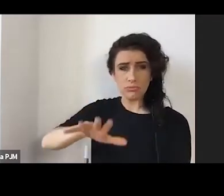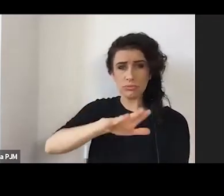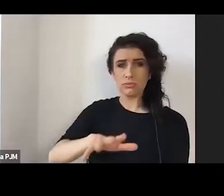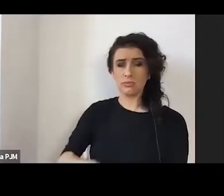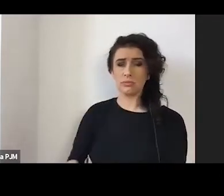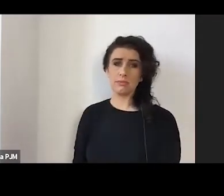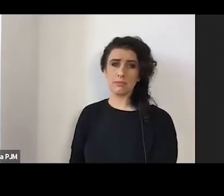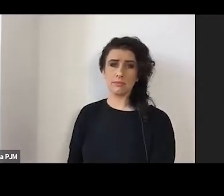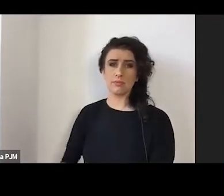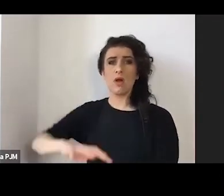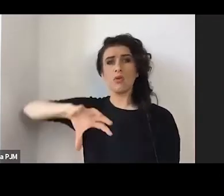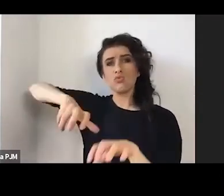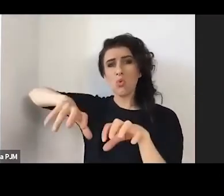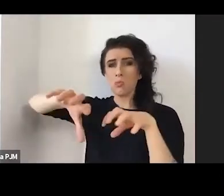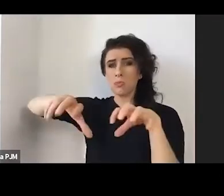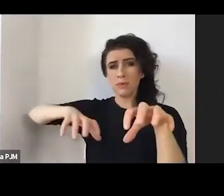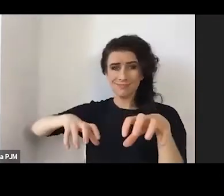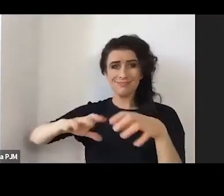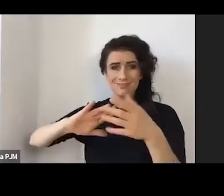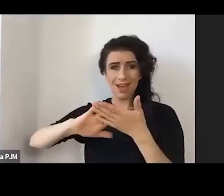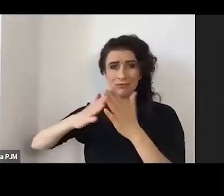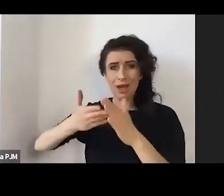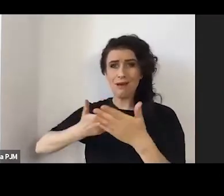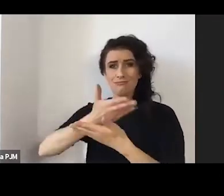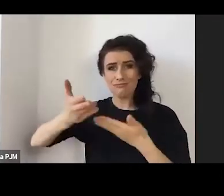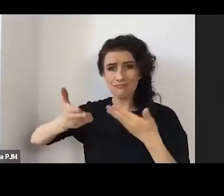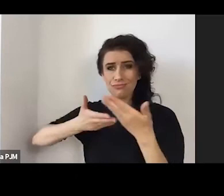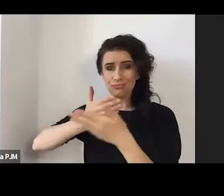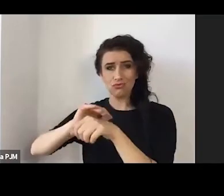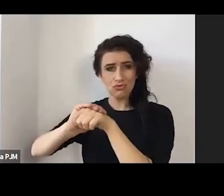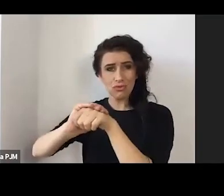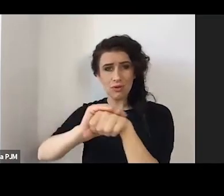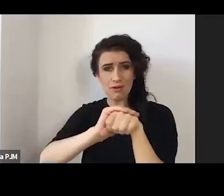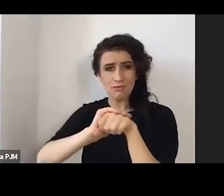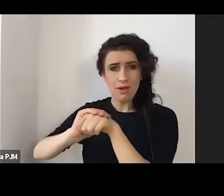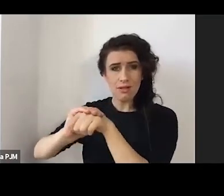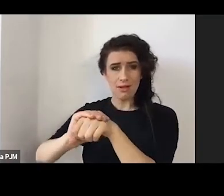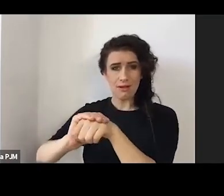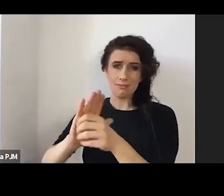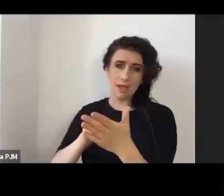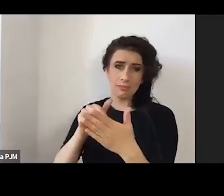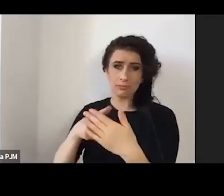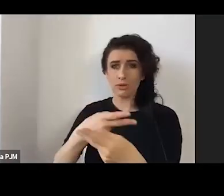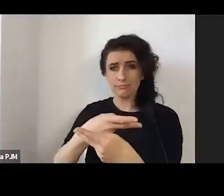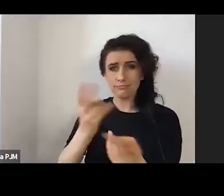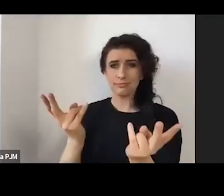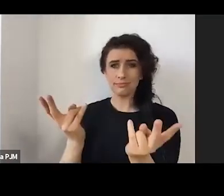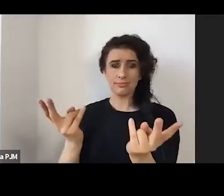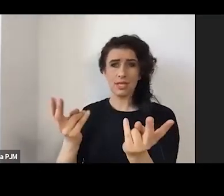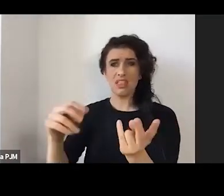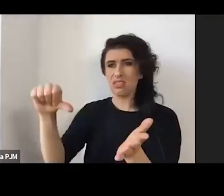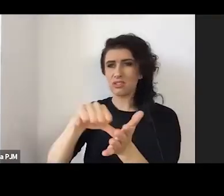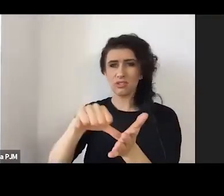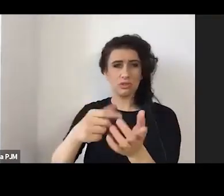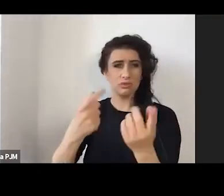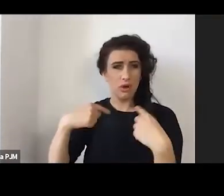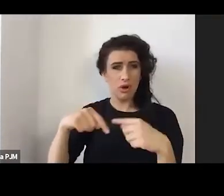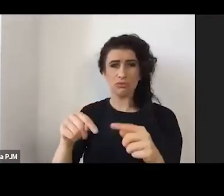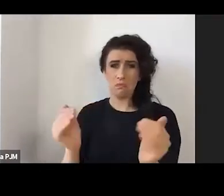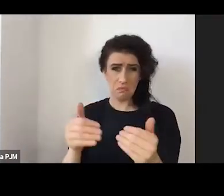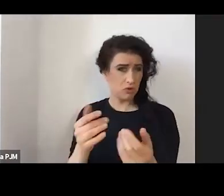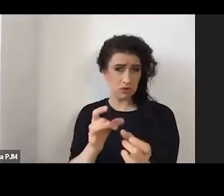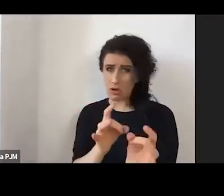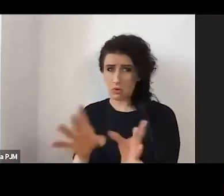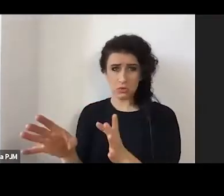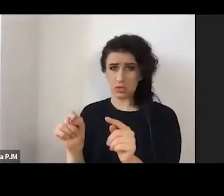like 1,000 people in a week. That's a lot for free. And if you invest something, I don't know how much is in